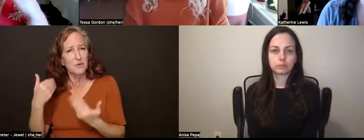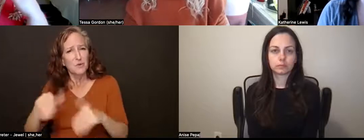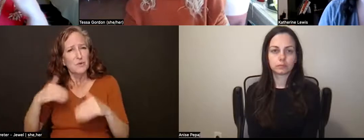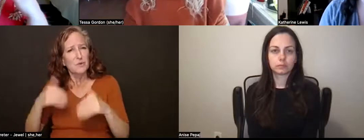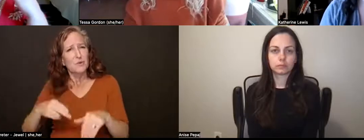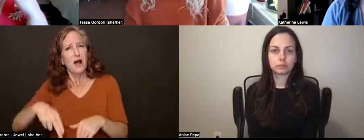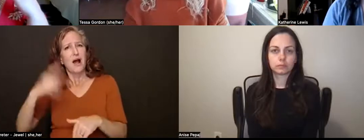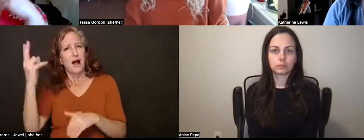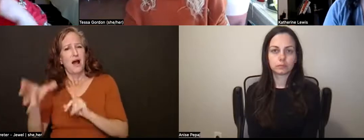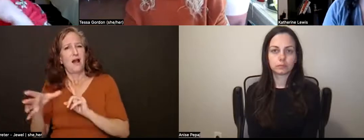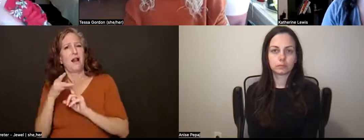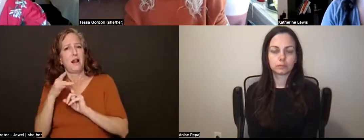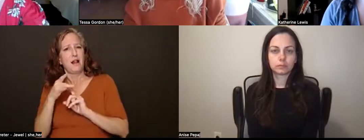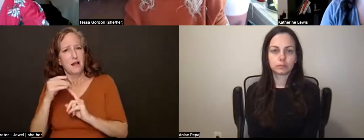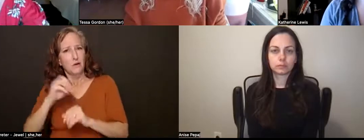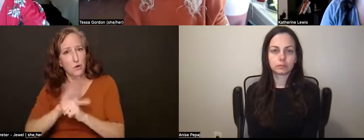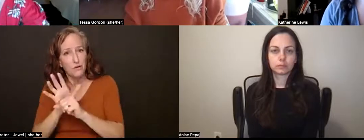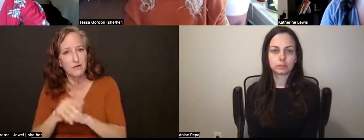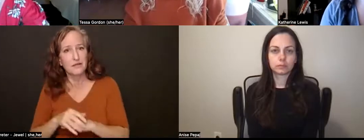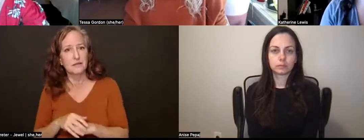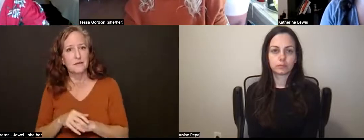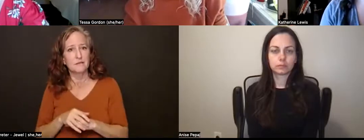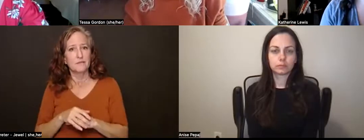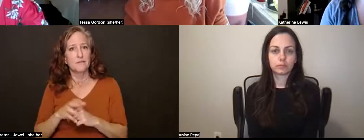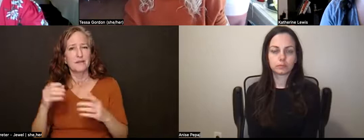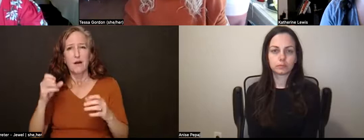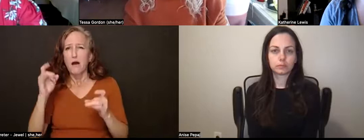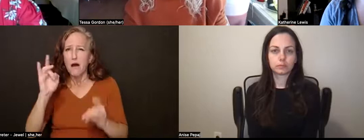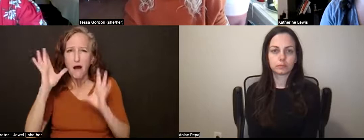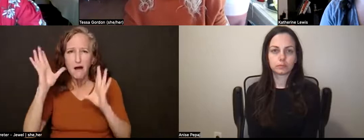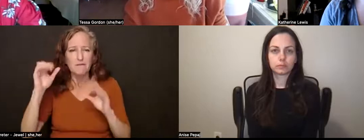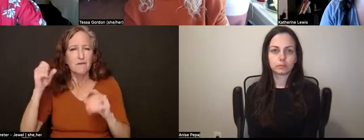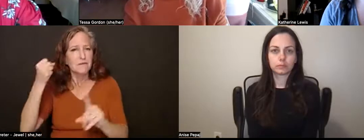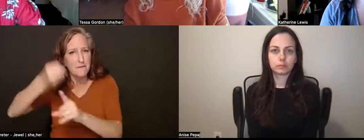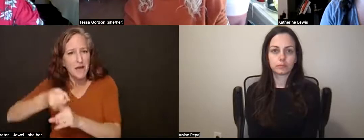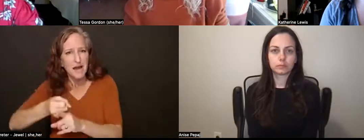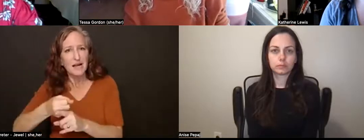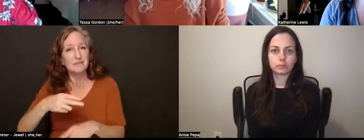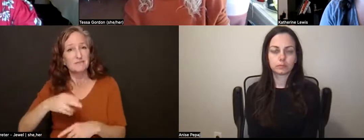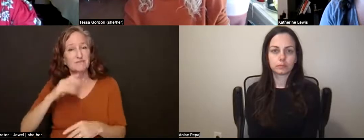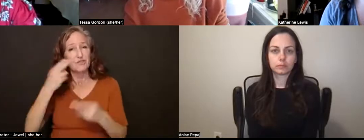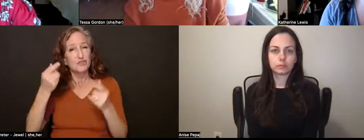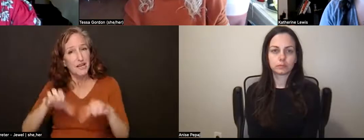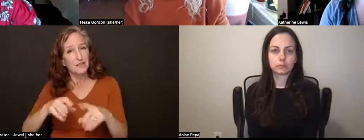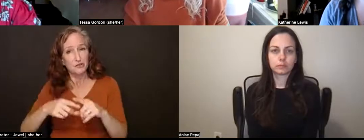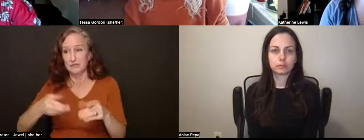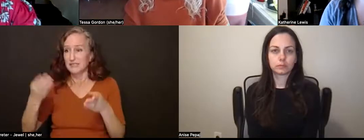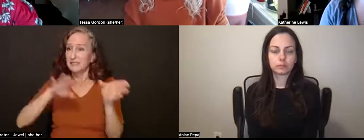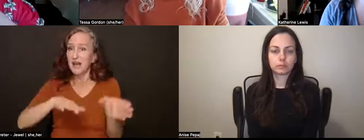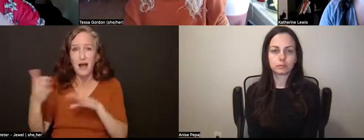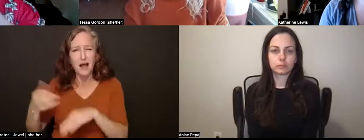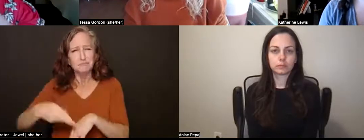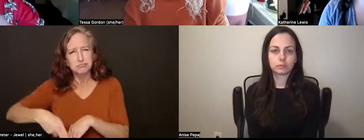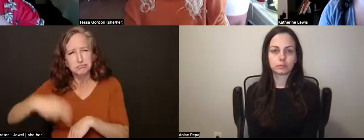getting COVID, higher chance of having adverse effects, a higher chance of dying. And so there's a